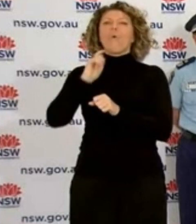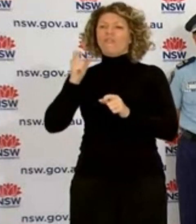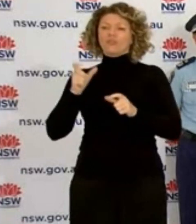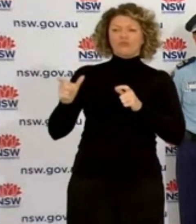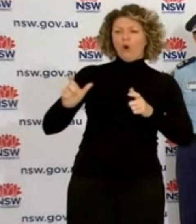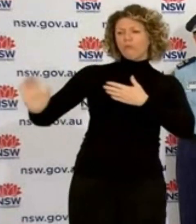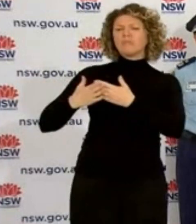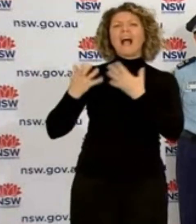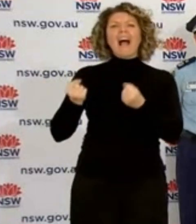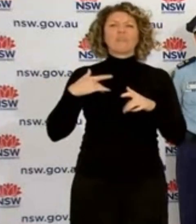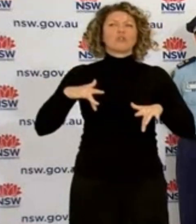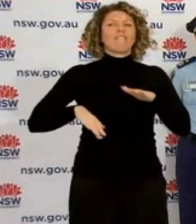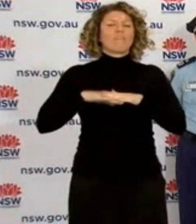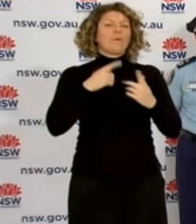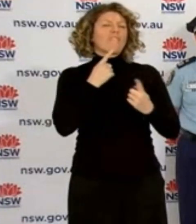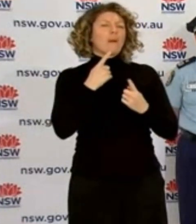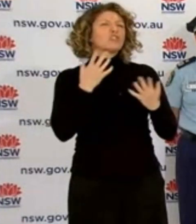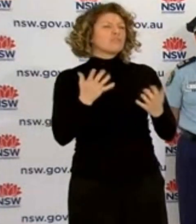exposure.